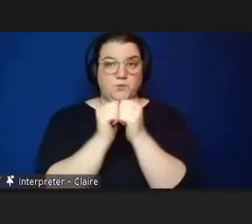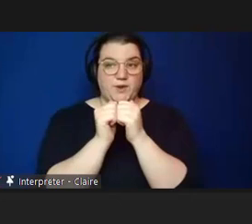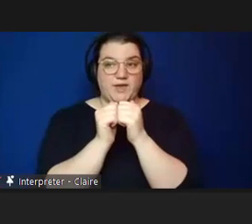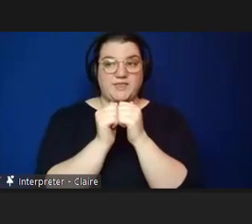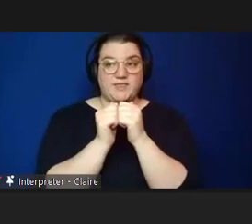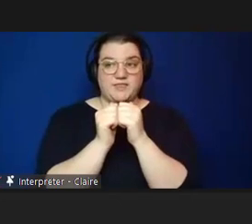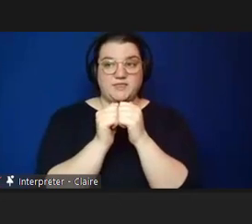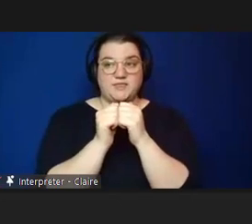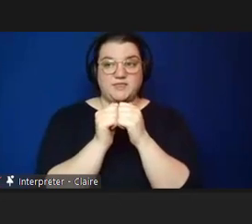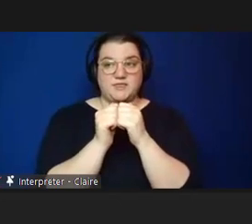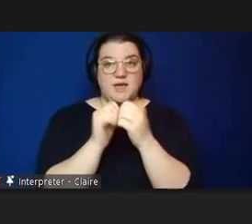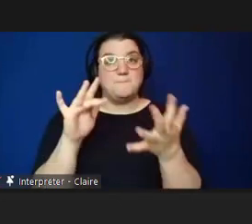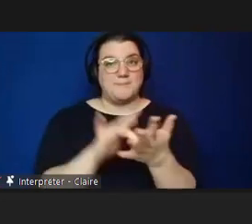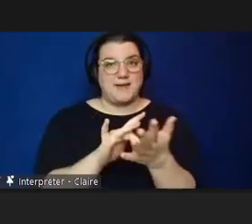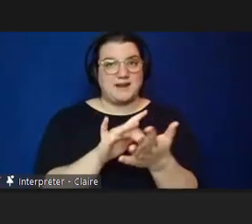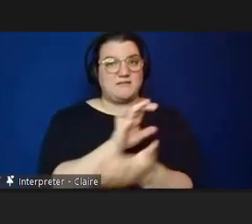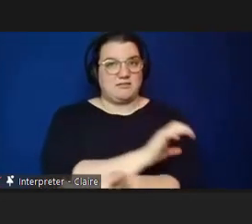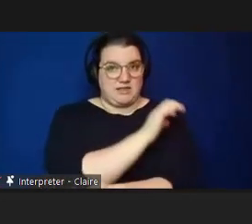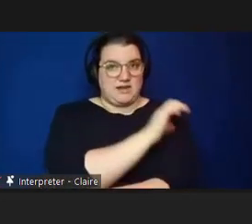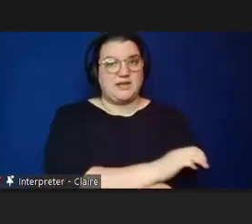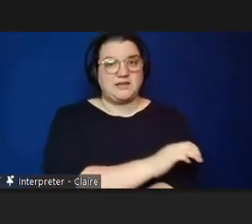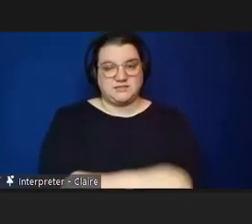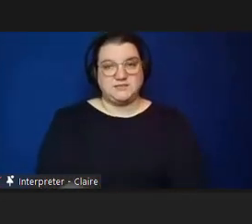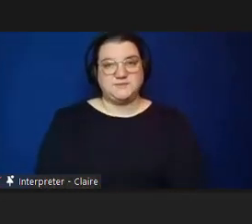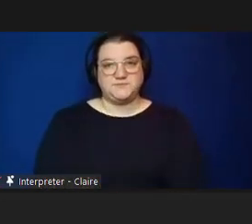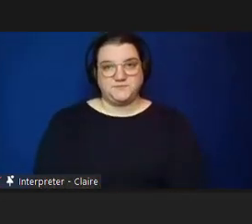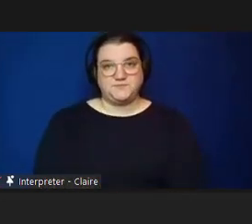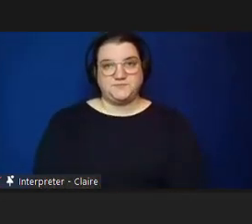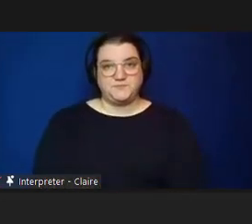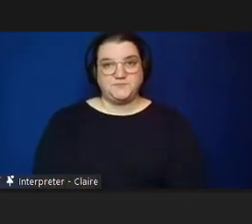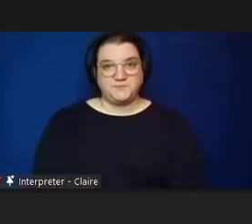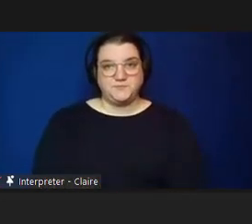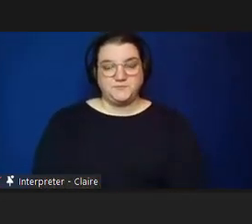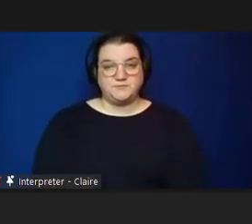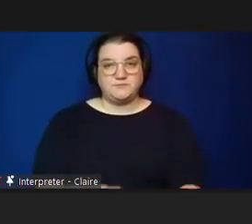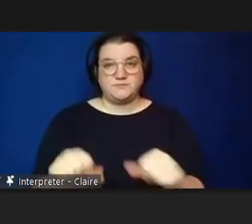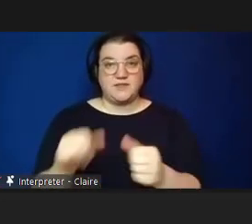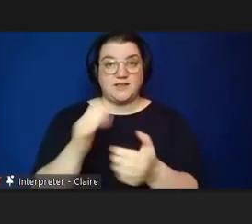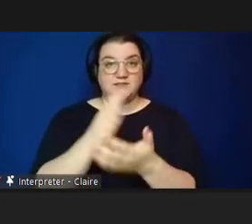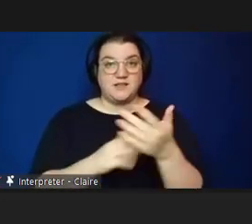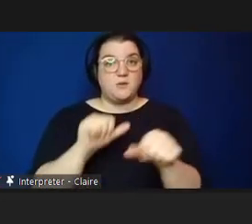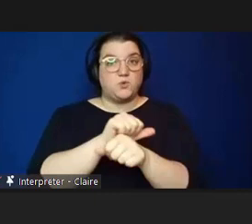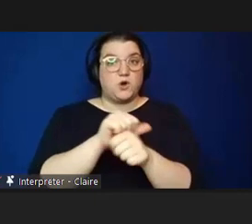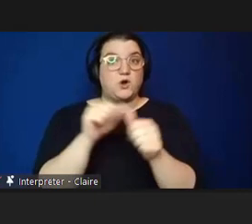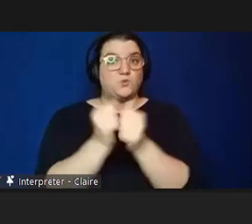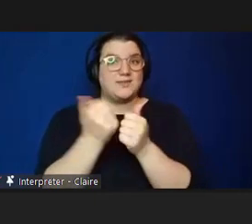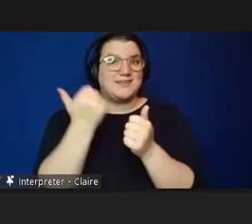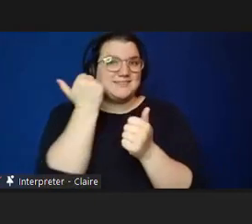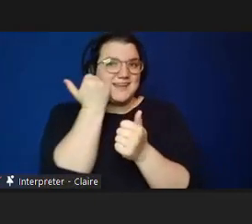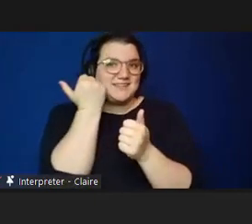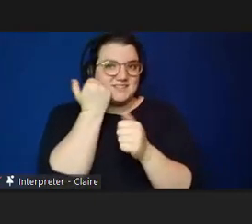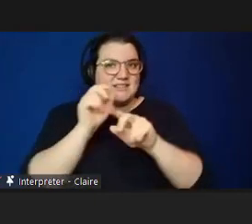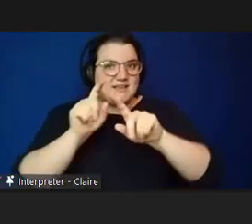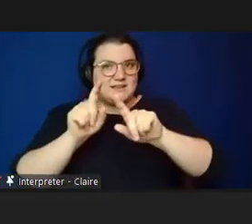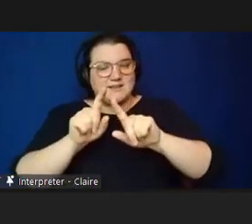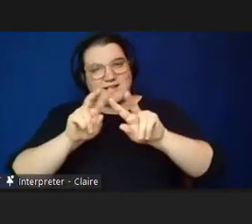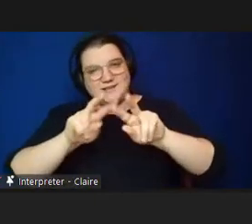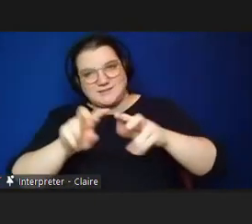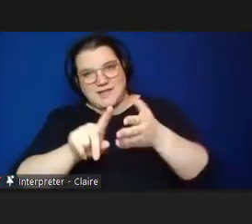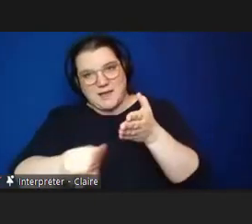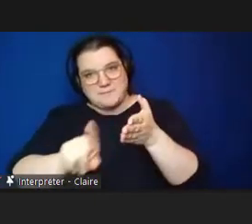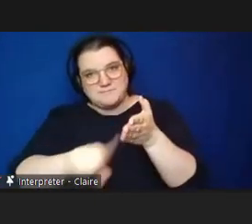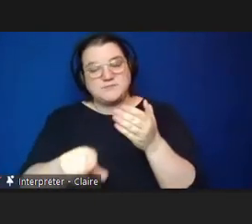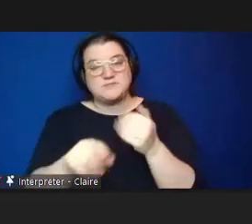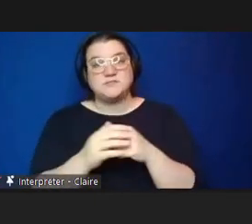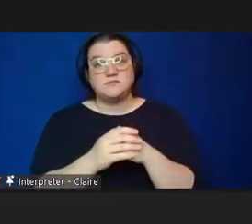with a medical clinic and doing some work with dental exams. That particular grantee sent